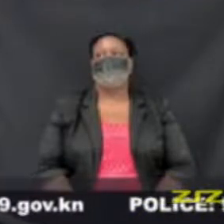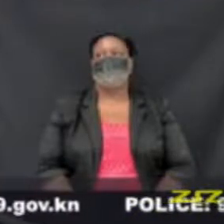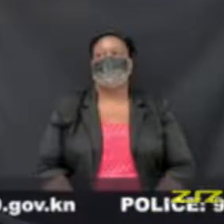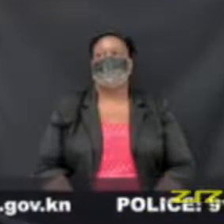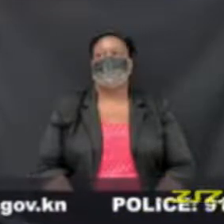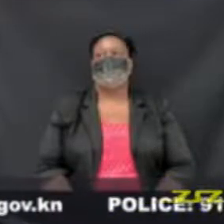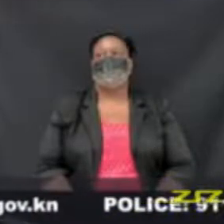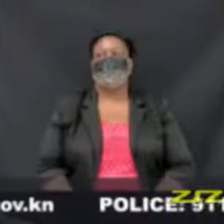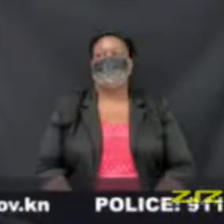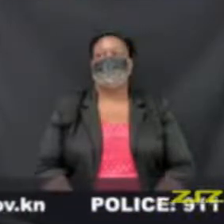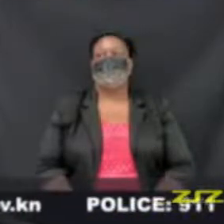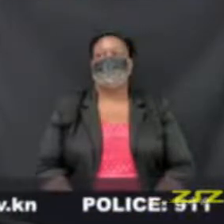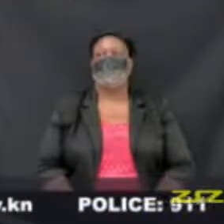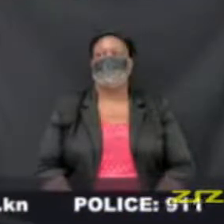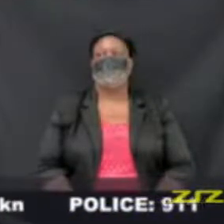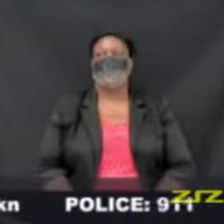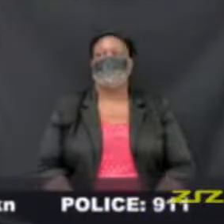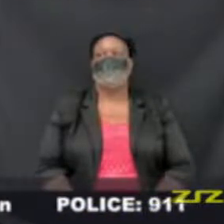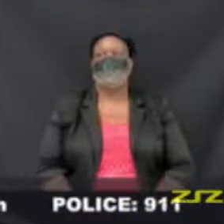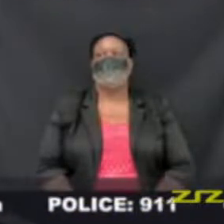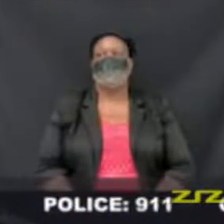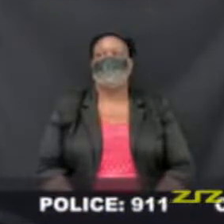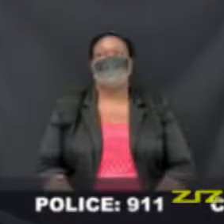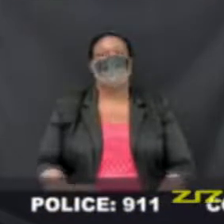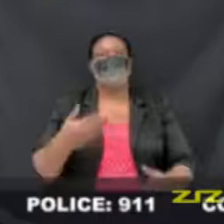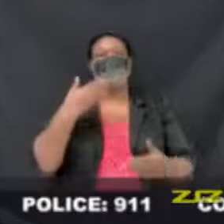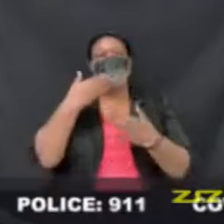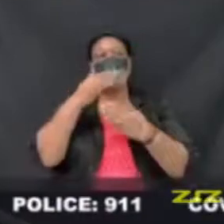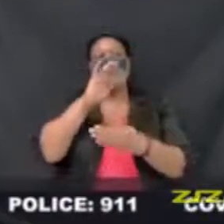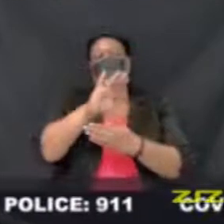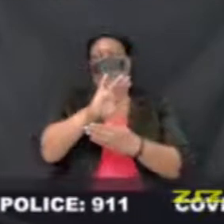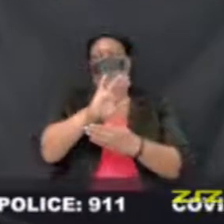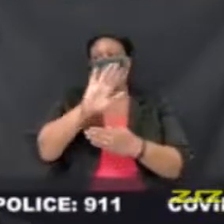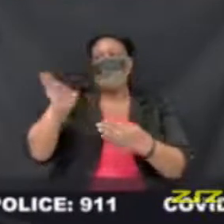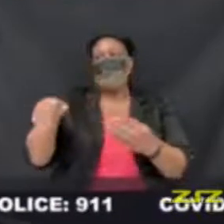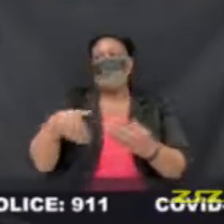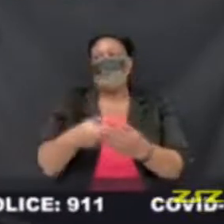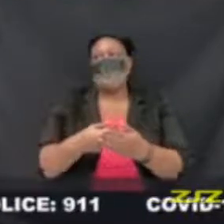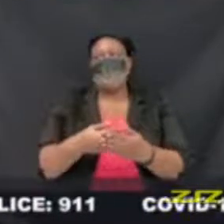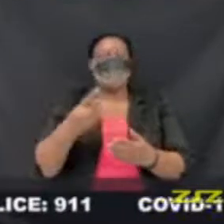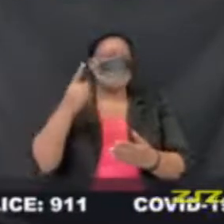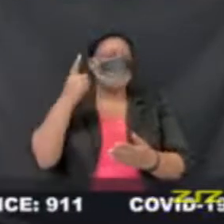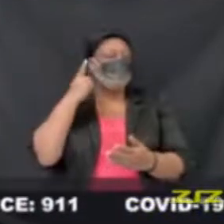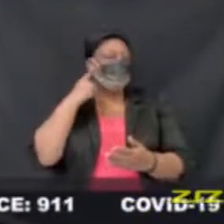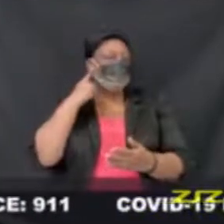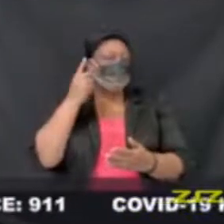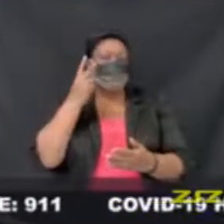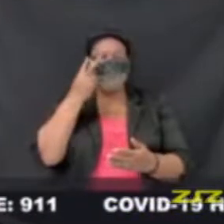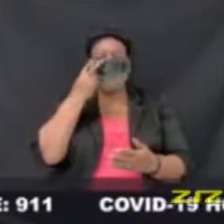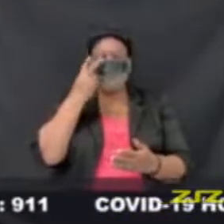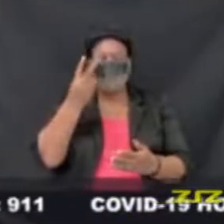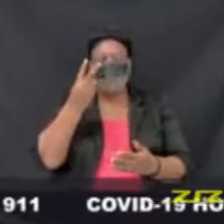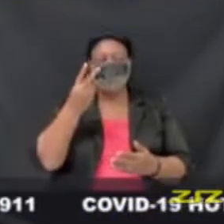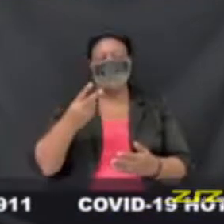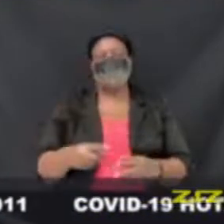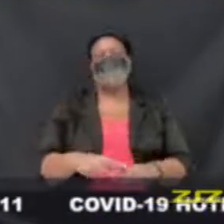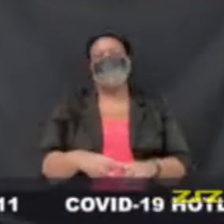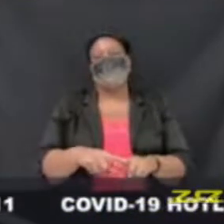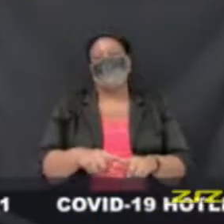Thank you, Michelle, and pleasant good afternoon to all who are listening and viewing via the various